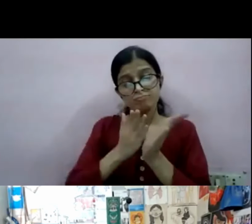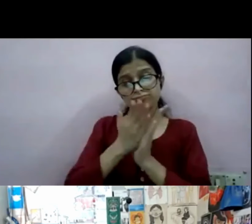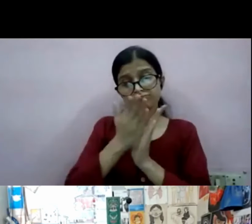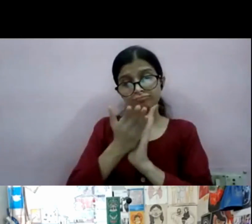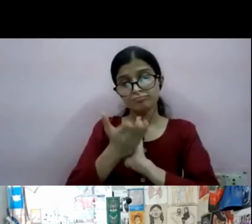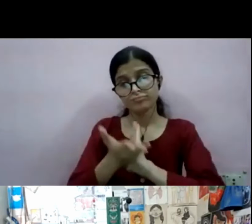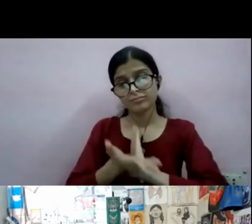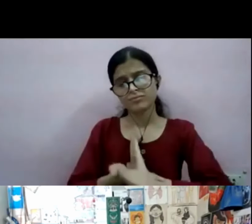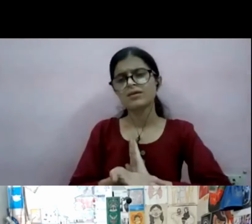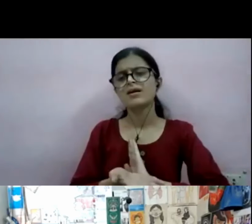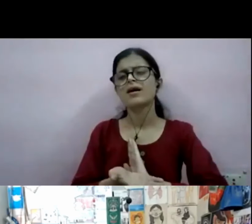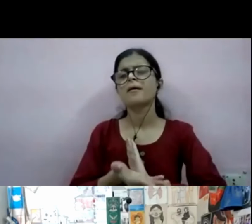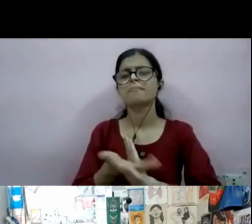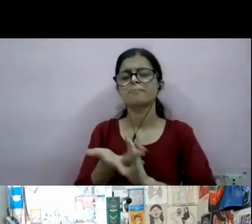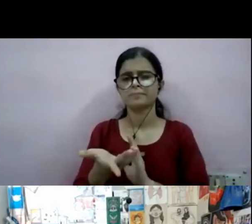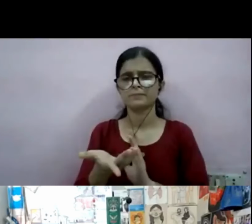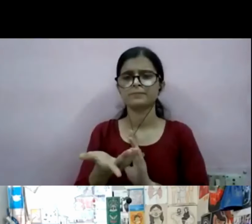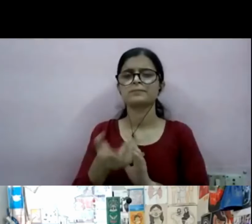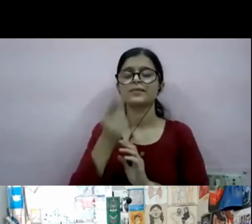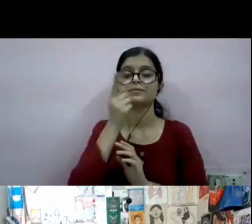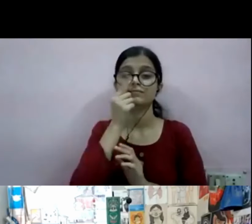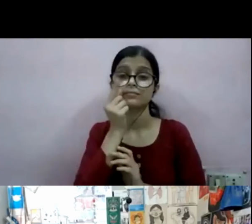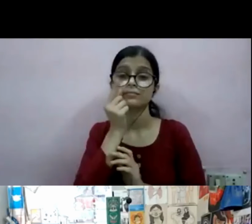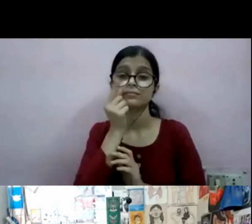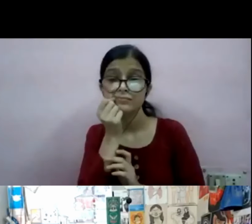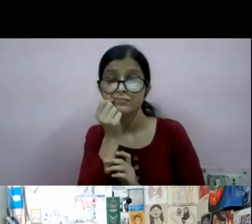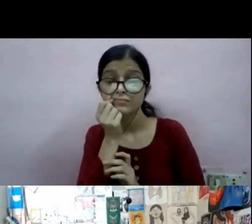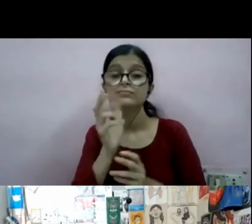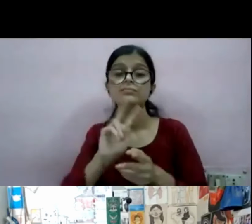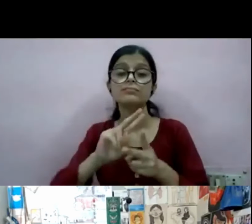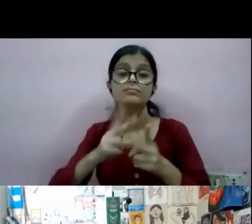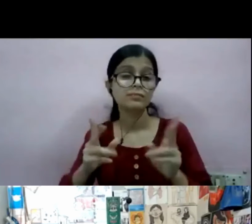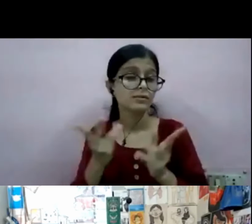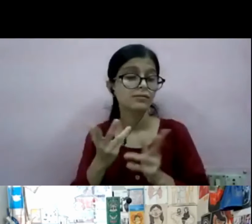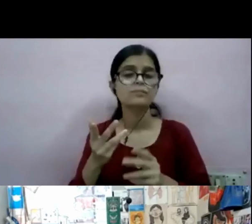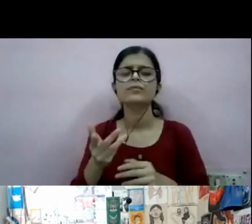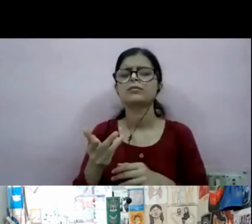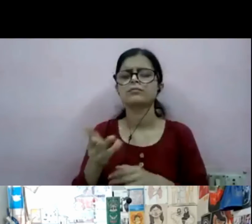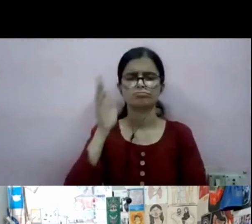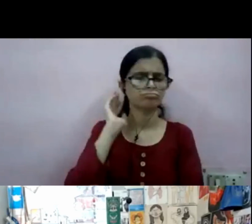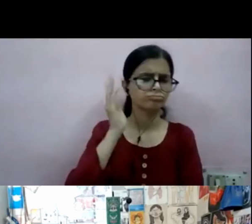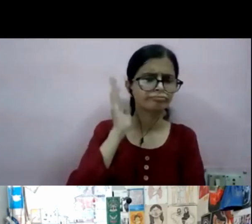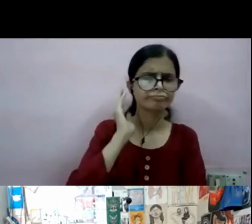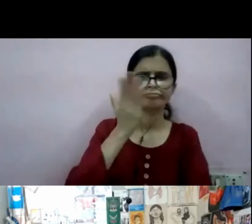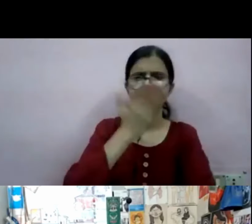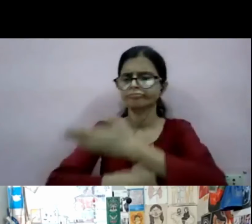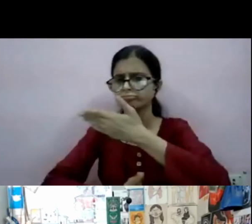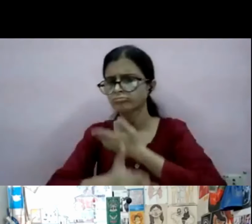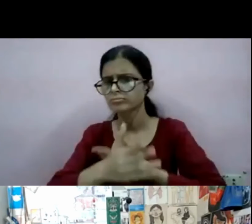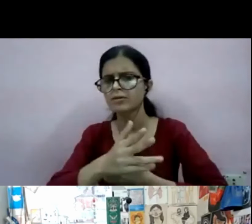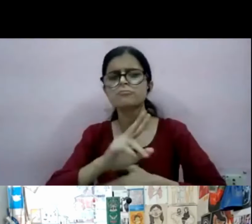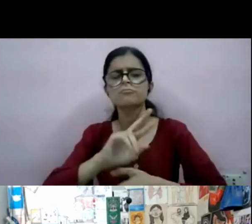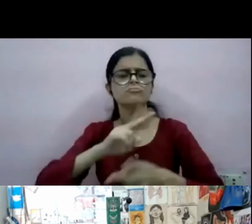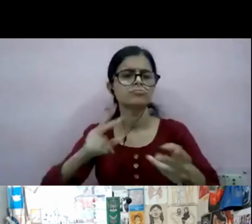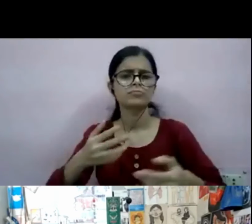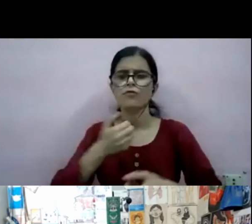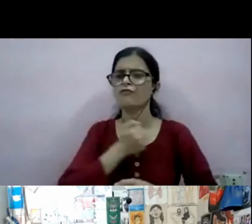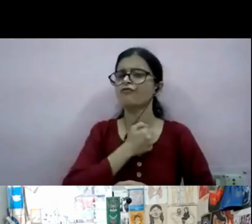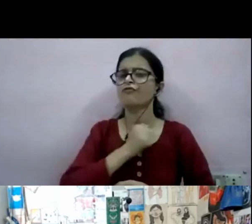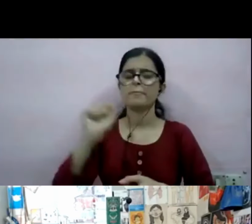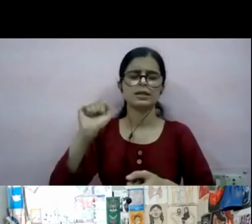disability. And there are disability scholars who call for a materialist turn in feminism